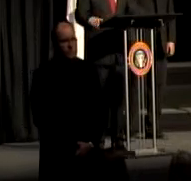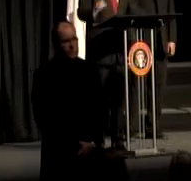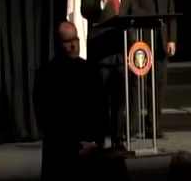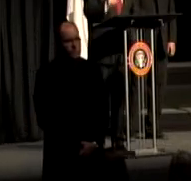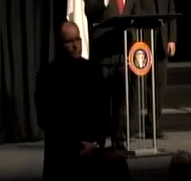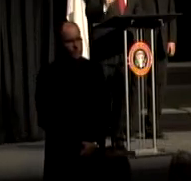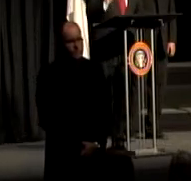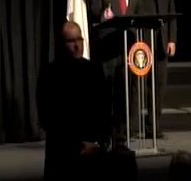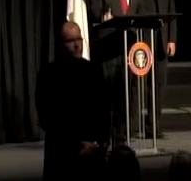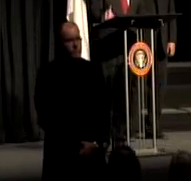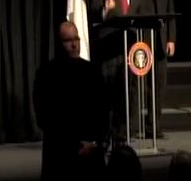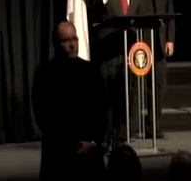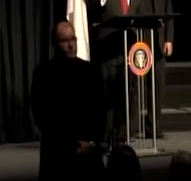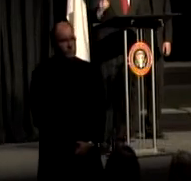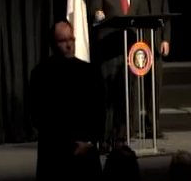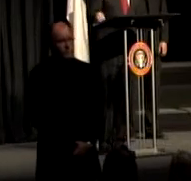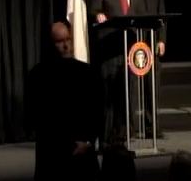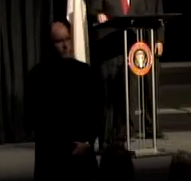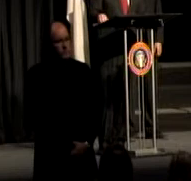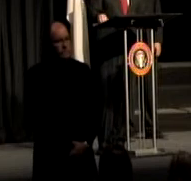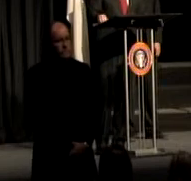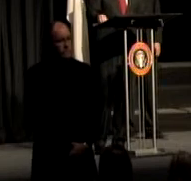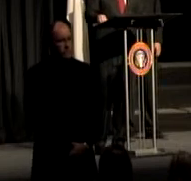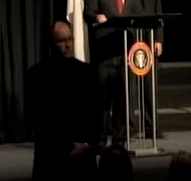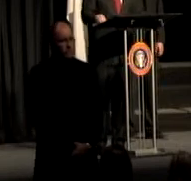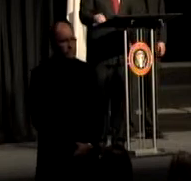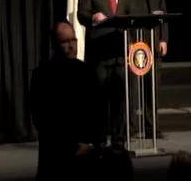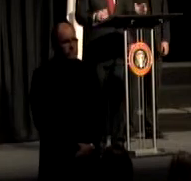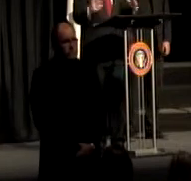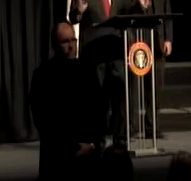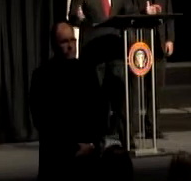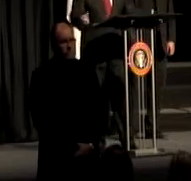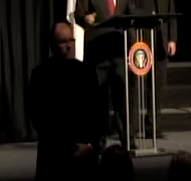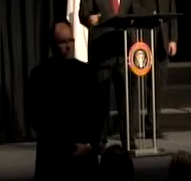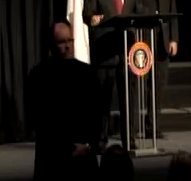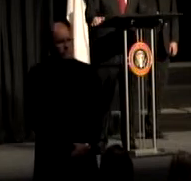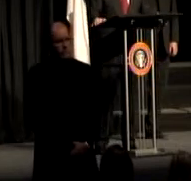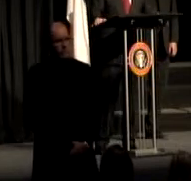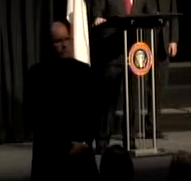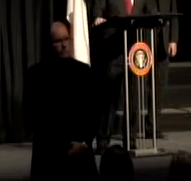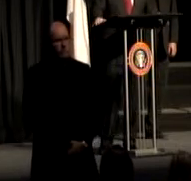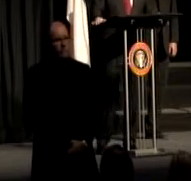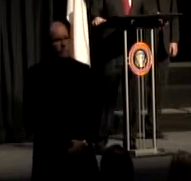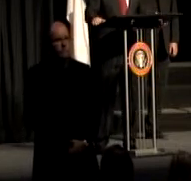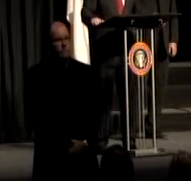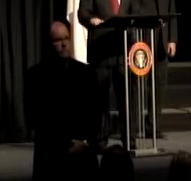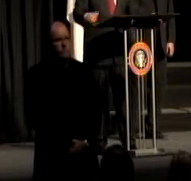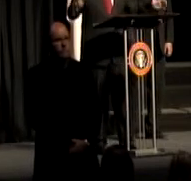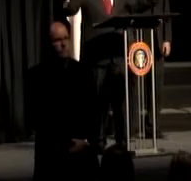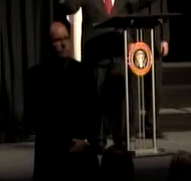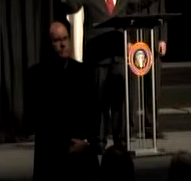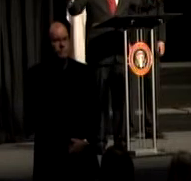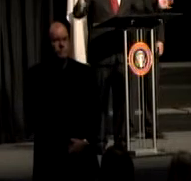is that we can stay pure in our thoughts in our lives the second thing is joyful joyful